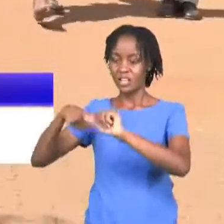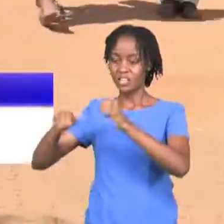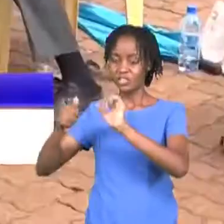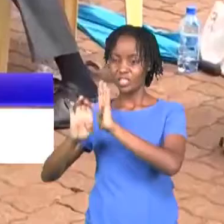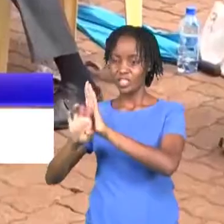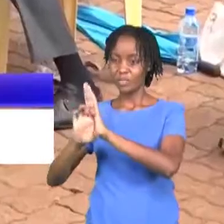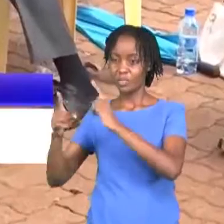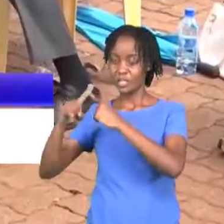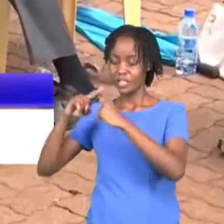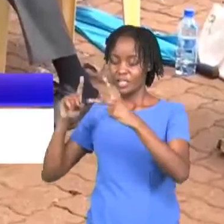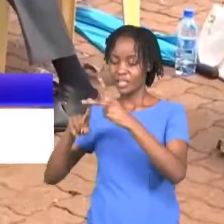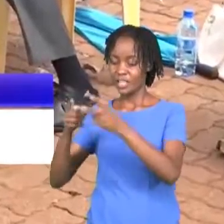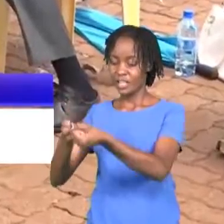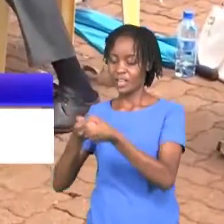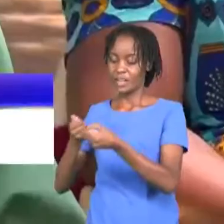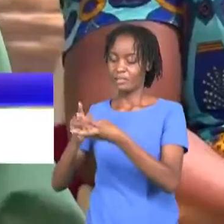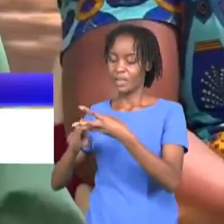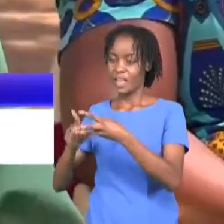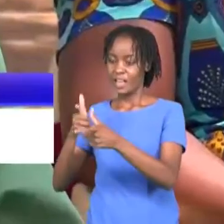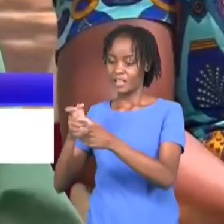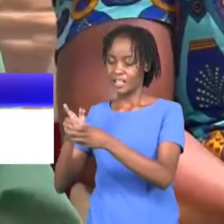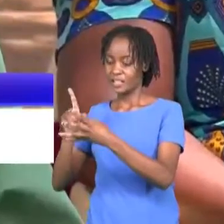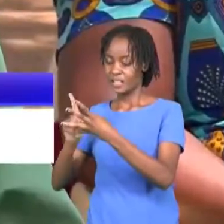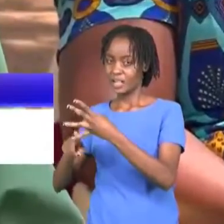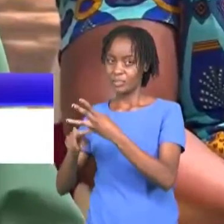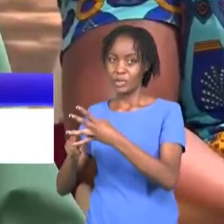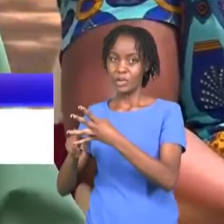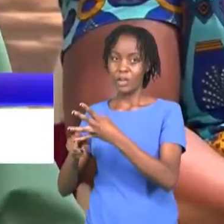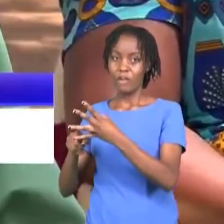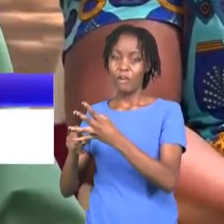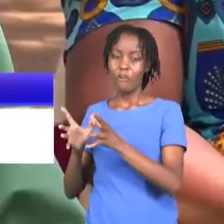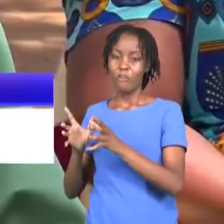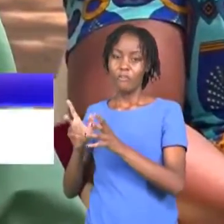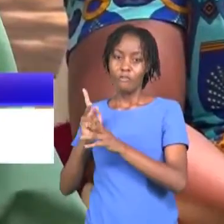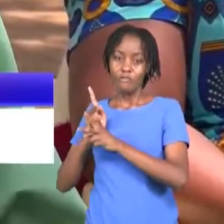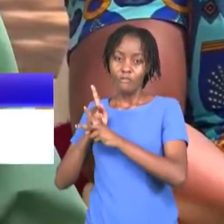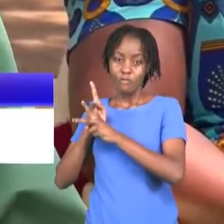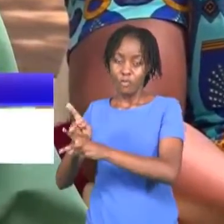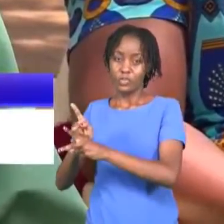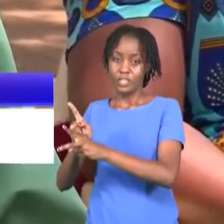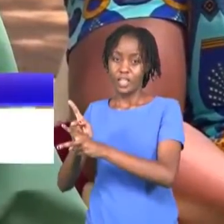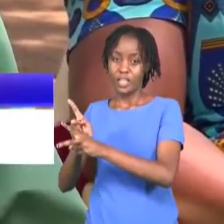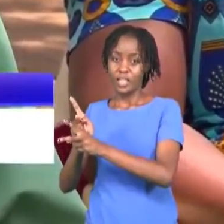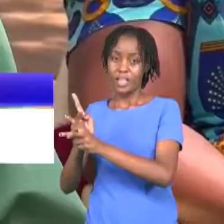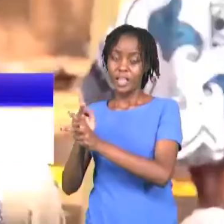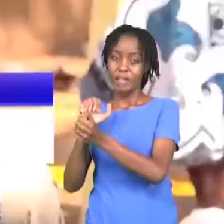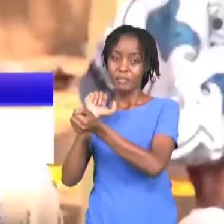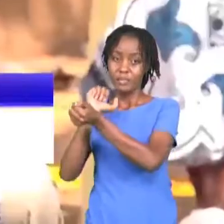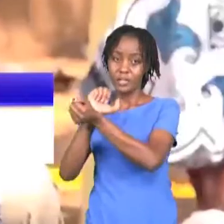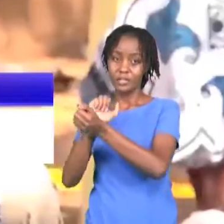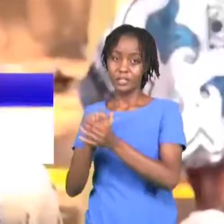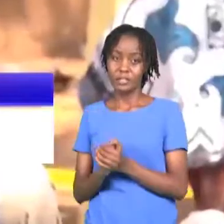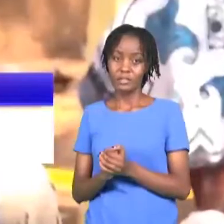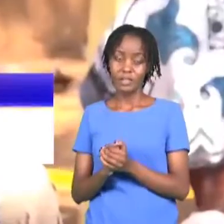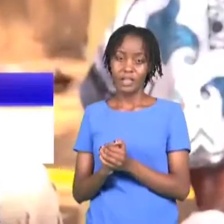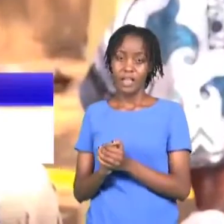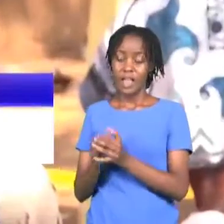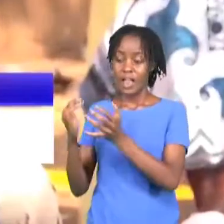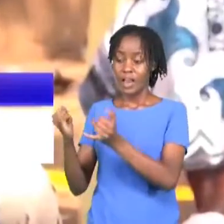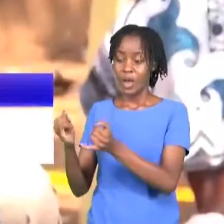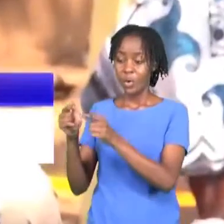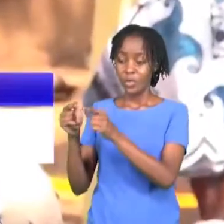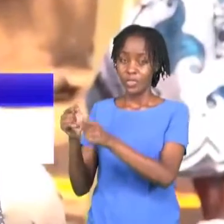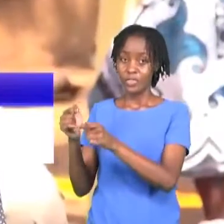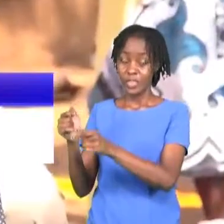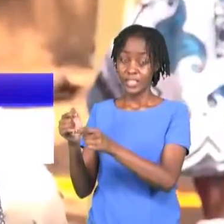killings, rape, attacks and false imprisonment. KAKUZI's corporate affairs officer Wilson Odio now says